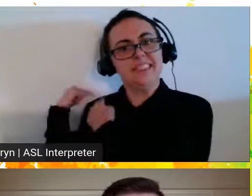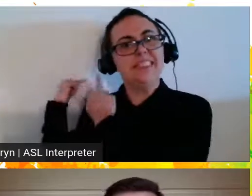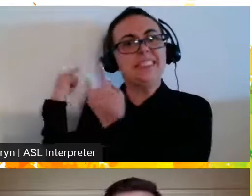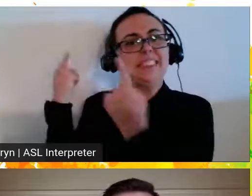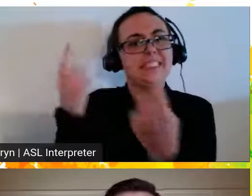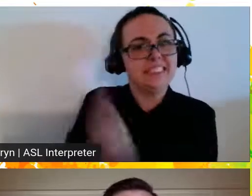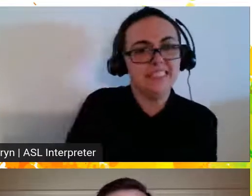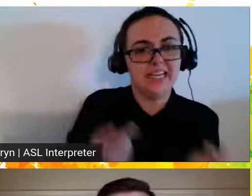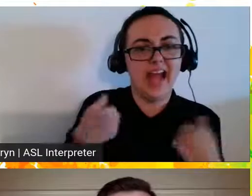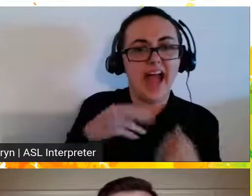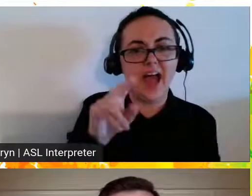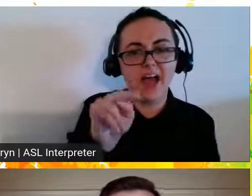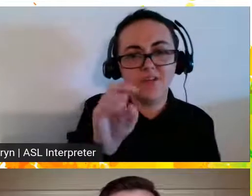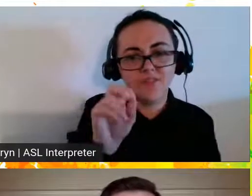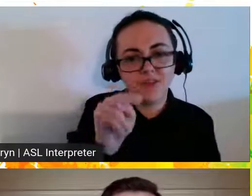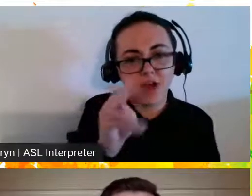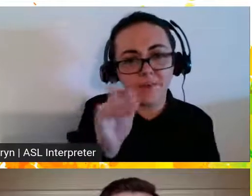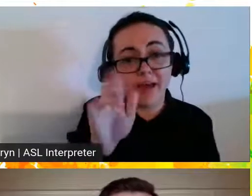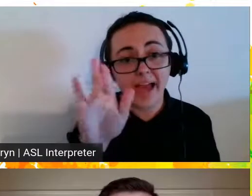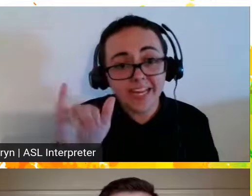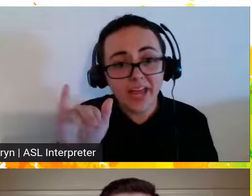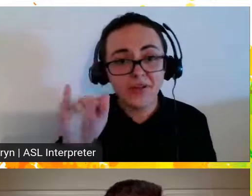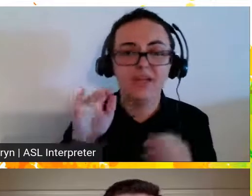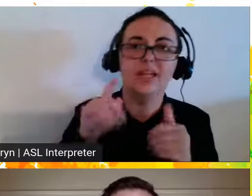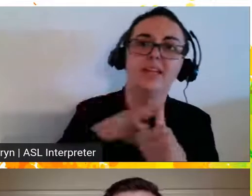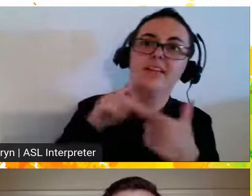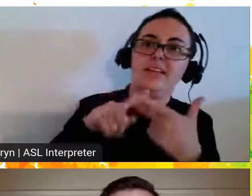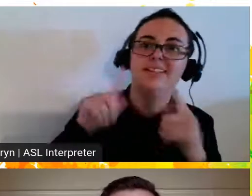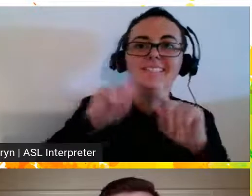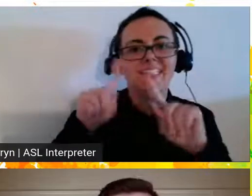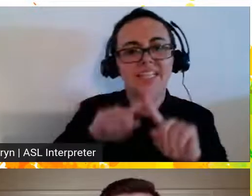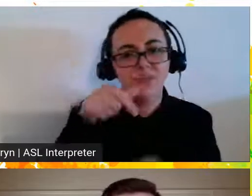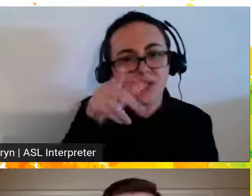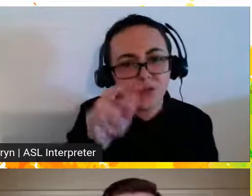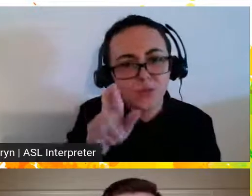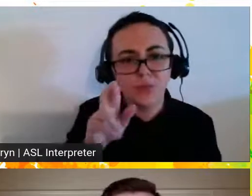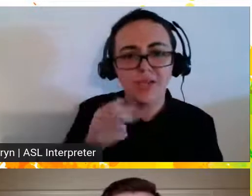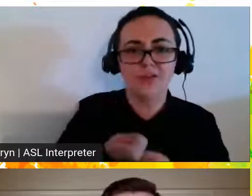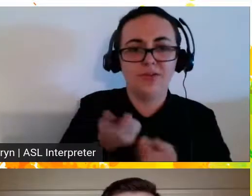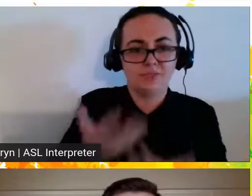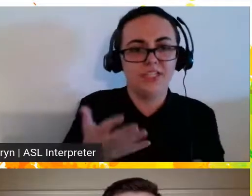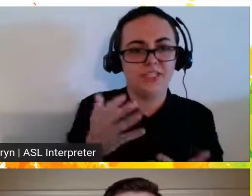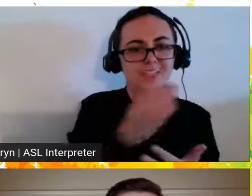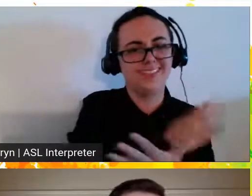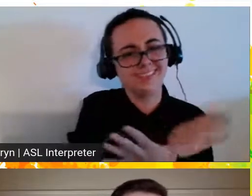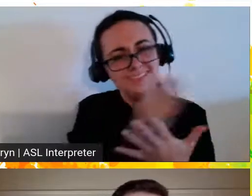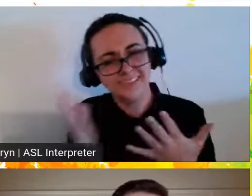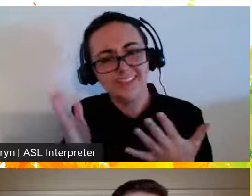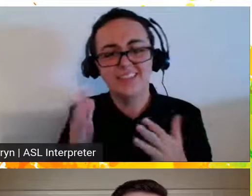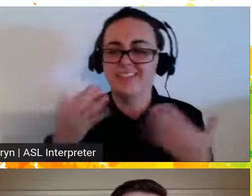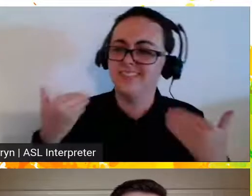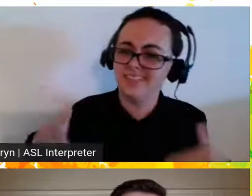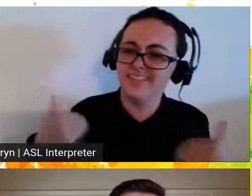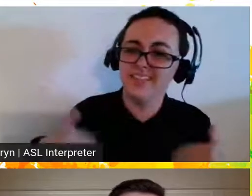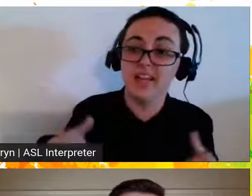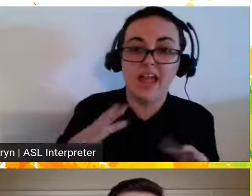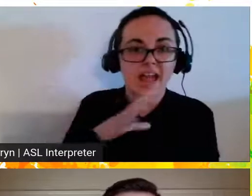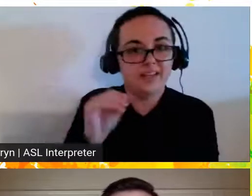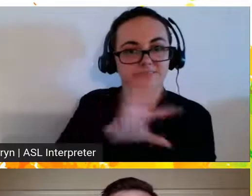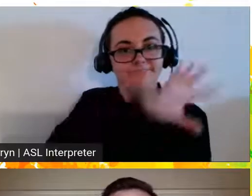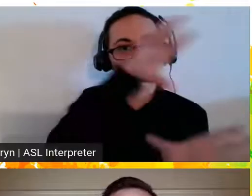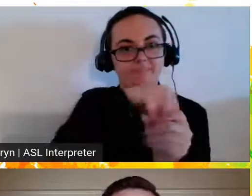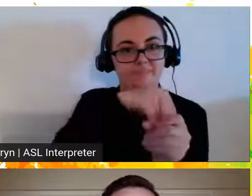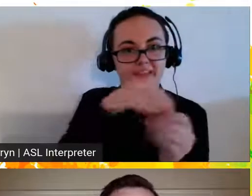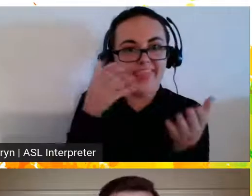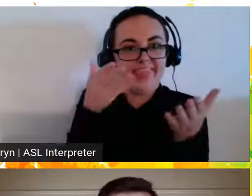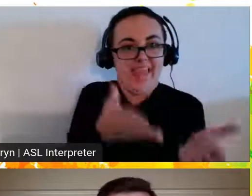queer sexuality, of all these different things. And it's there in the art. You know, as I said in the video, you know, art